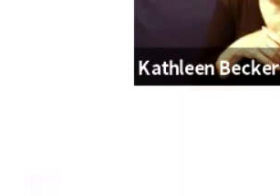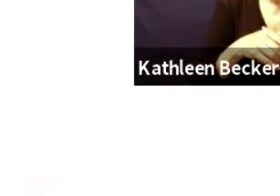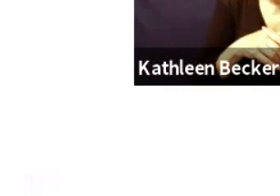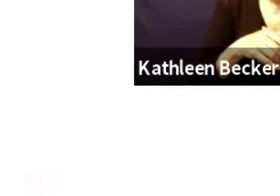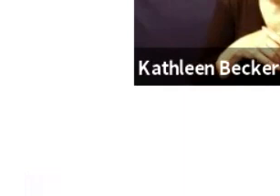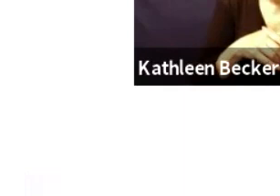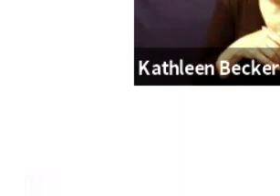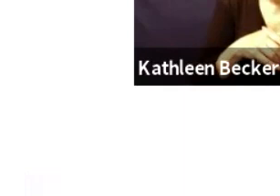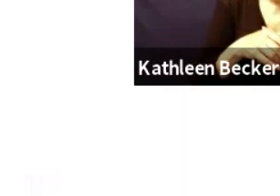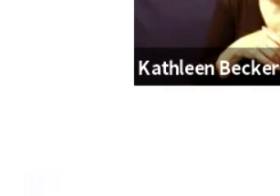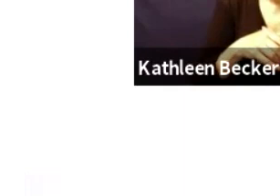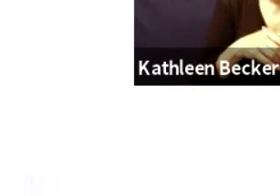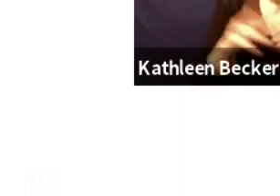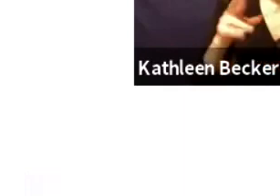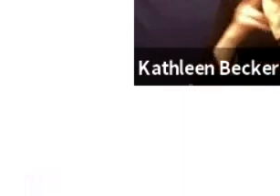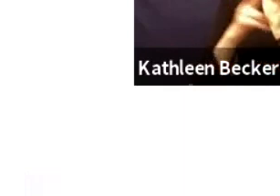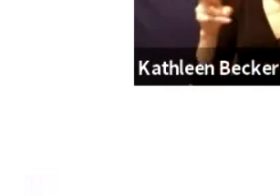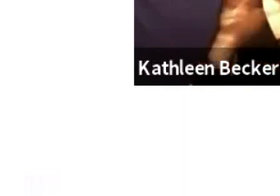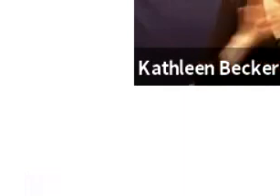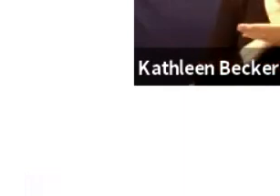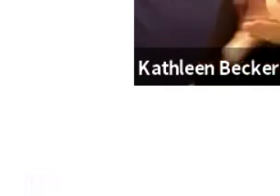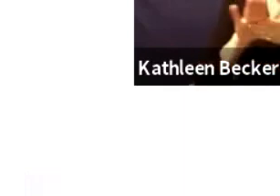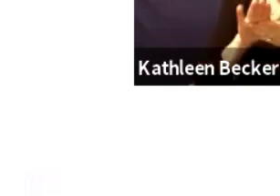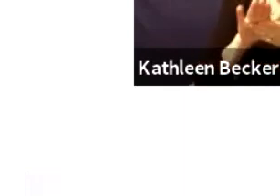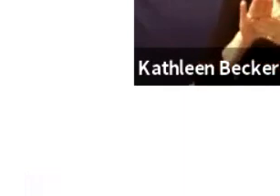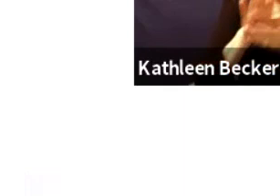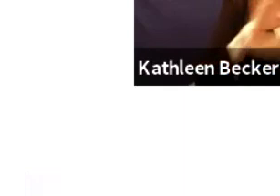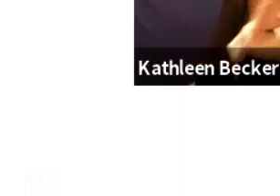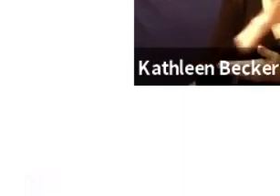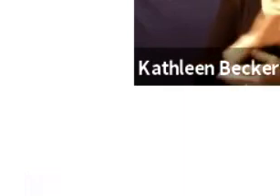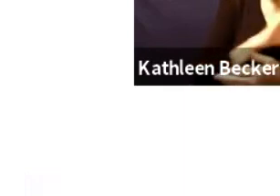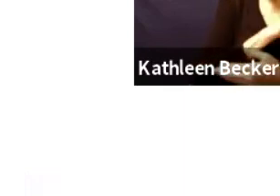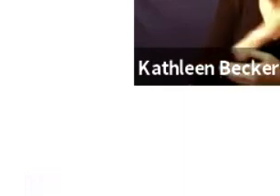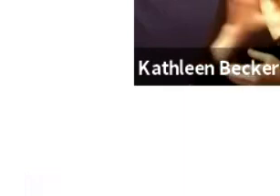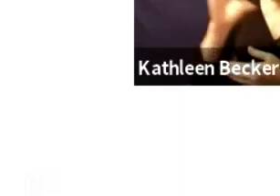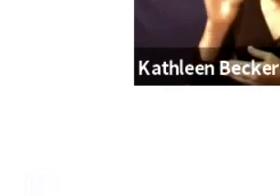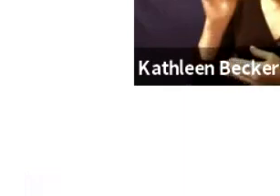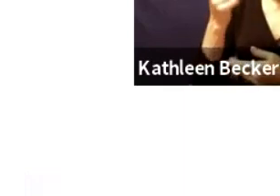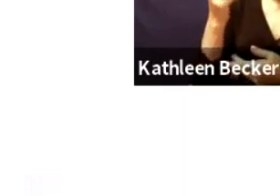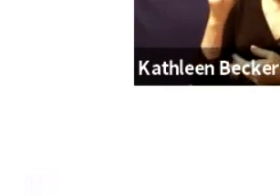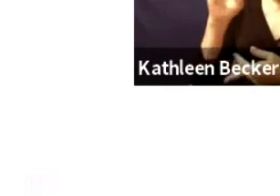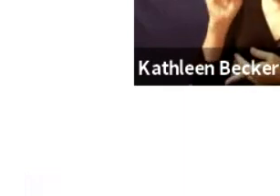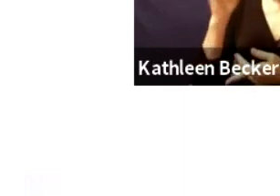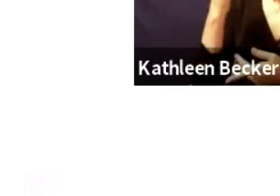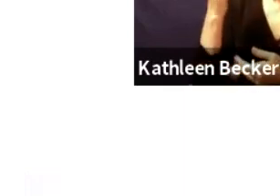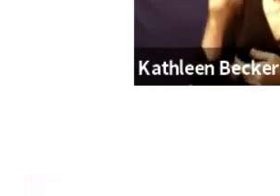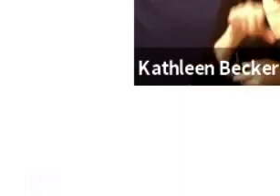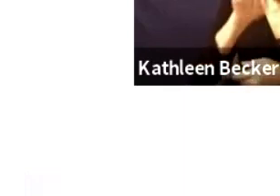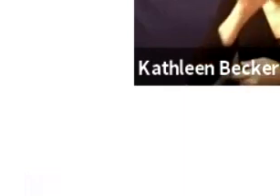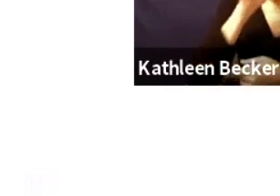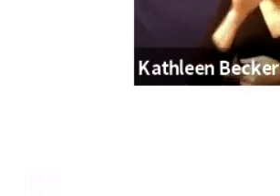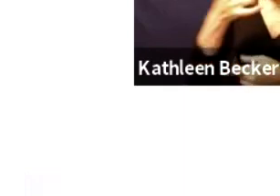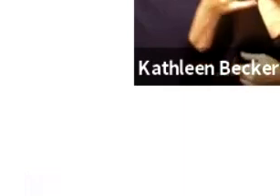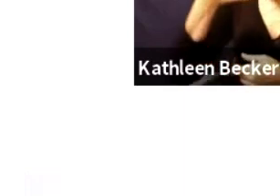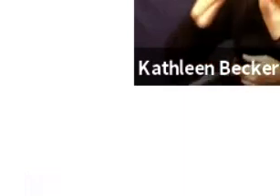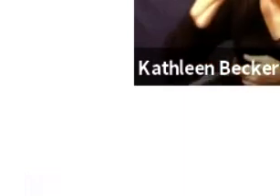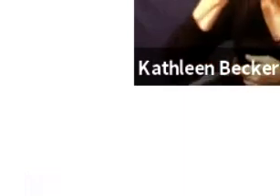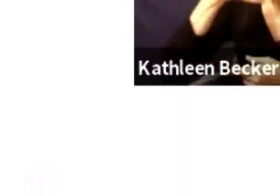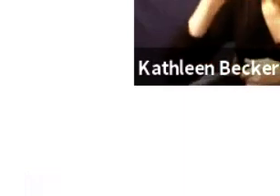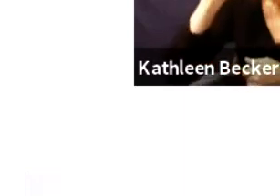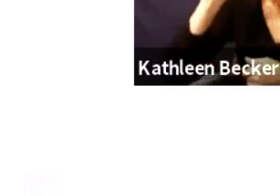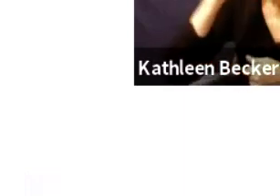So that's a very nice feature. We know how much our students love their cell phones, so they